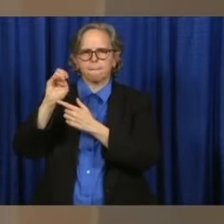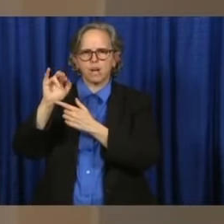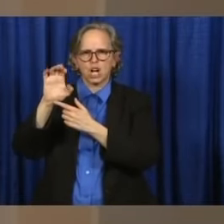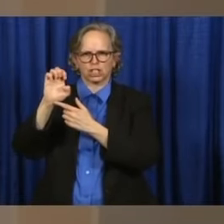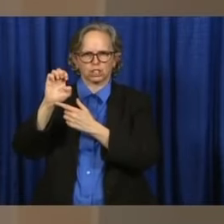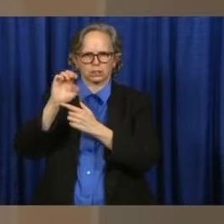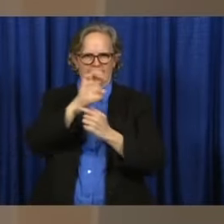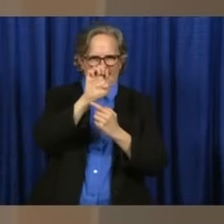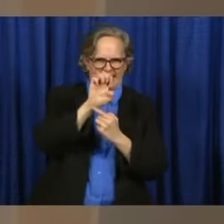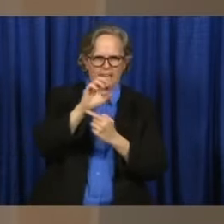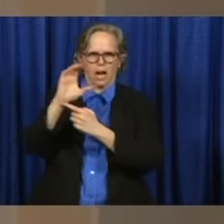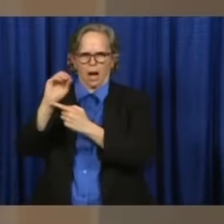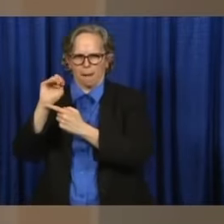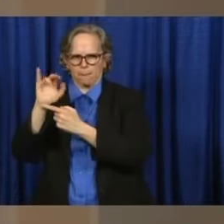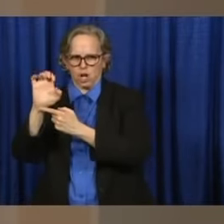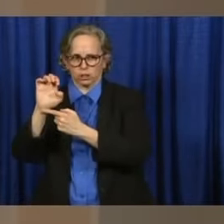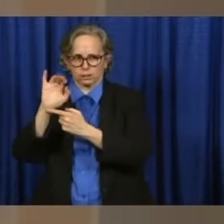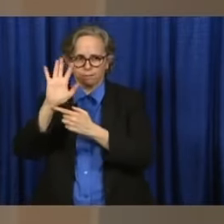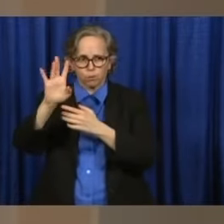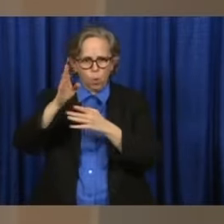be attached to the order.